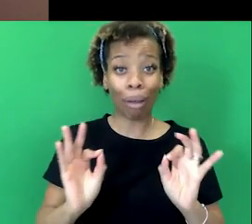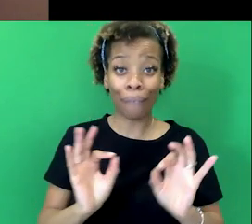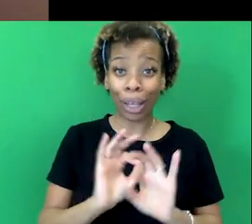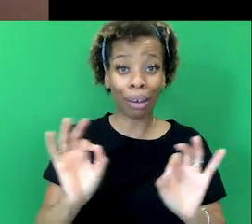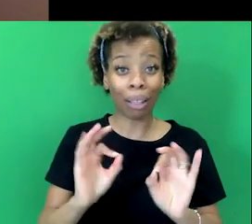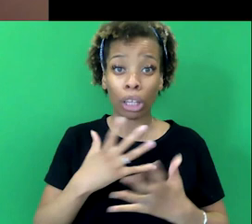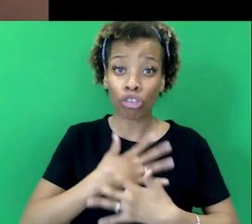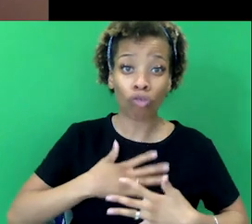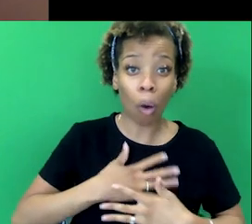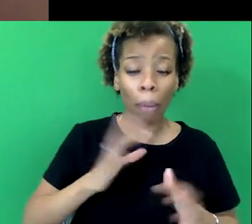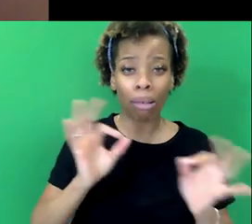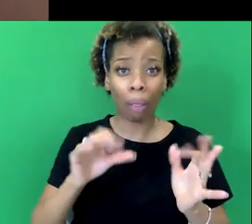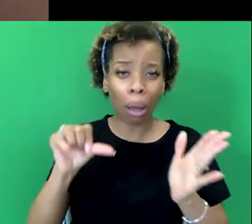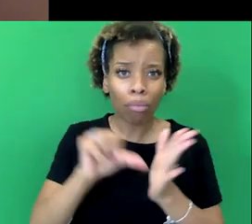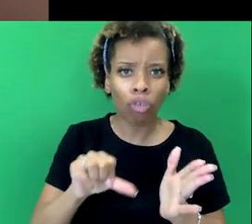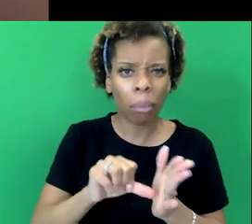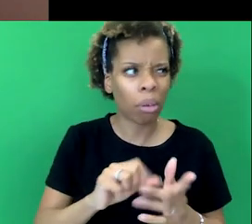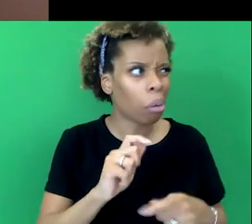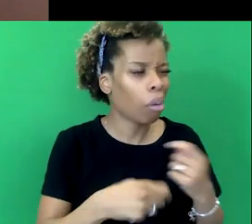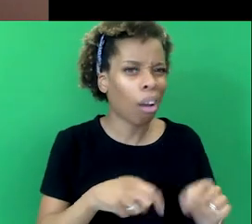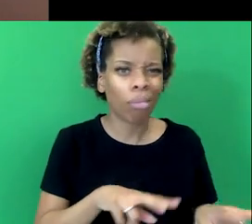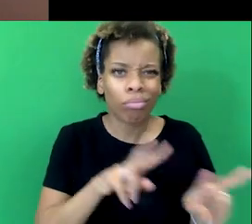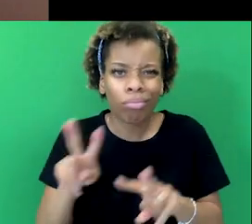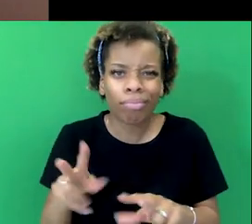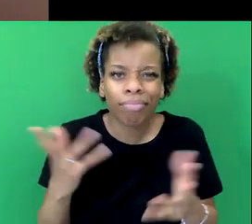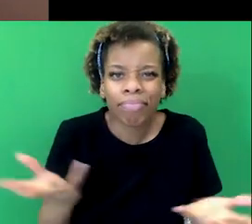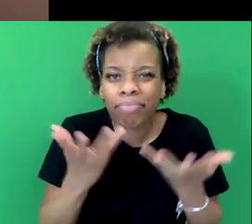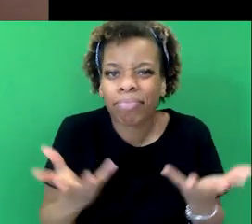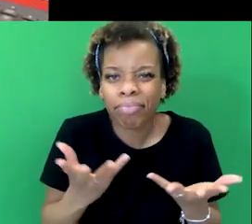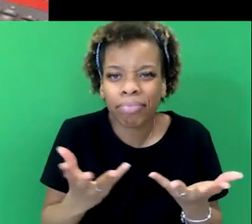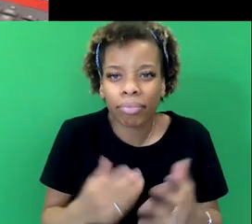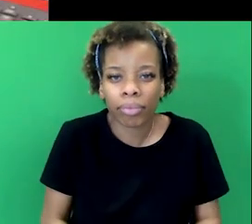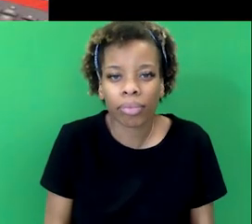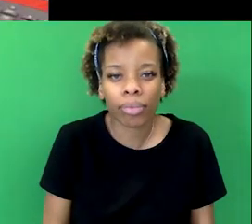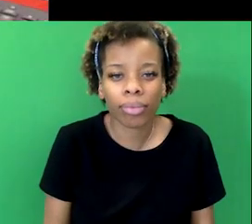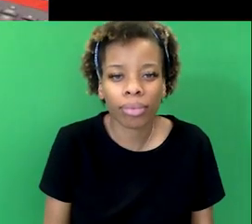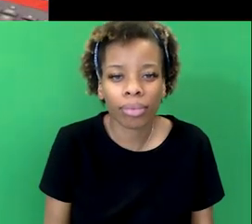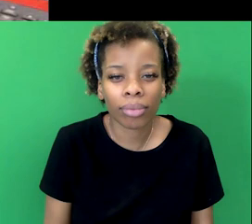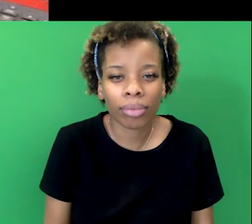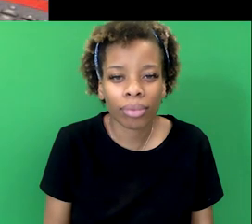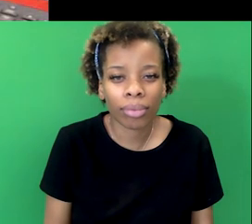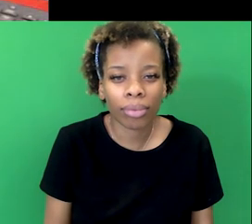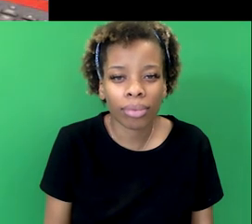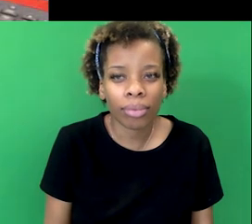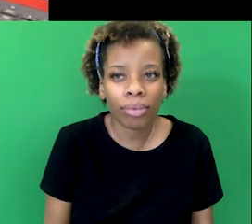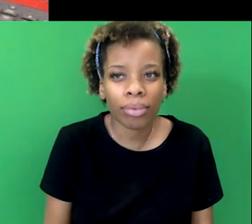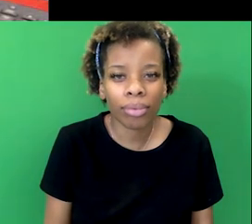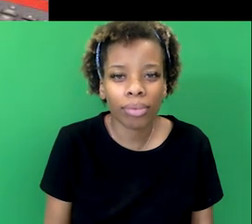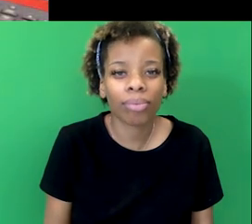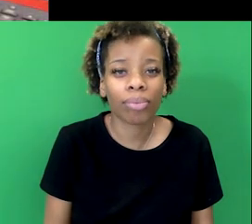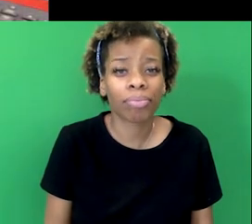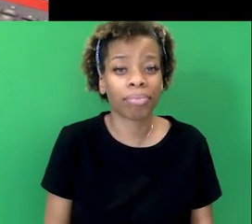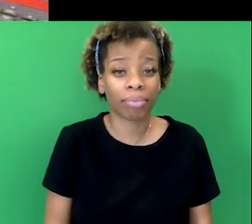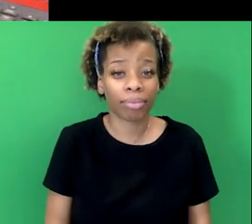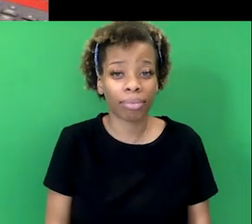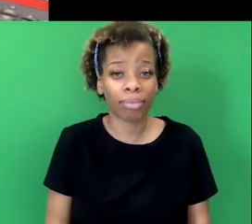or problems in the character or difficulties or contradictions, which I think we've just been given the 5-minute warning. But I wanted, Juliet,